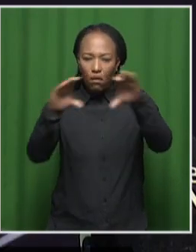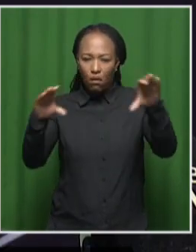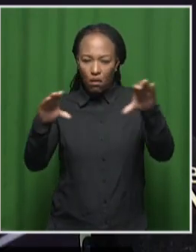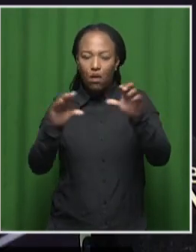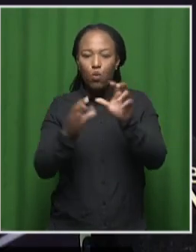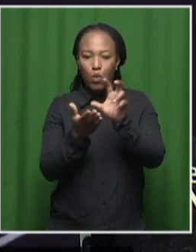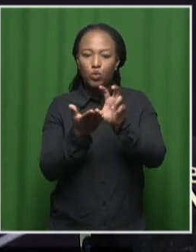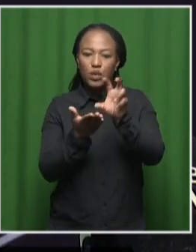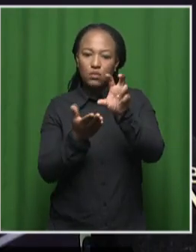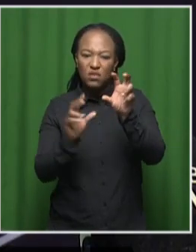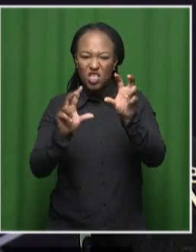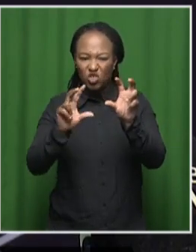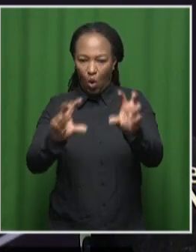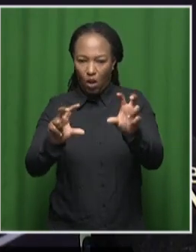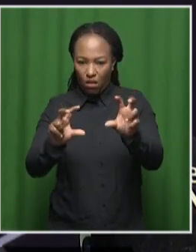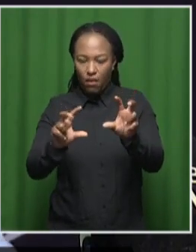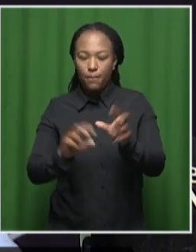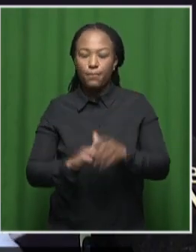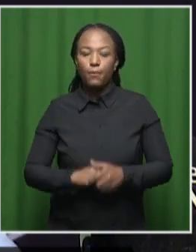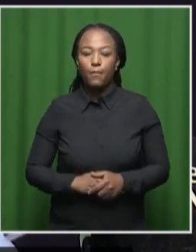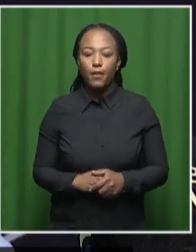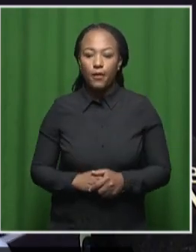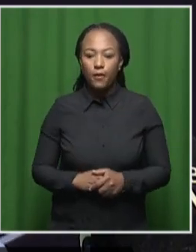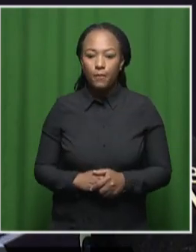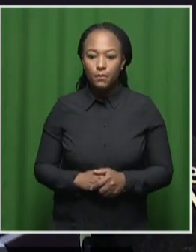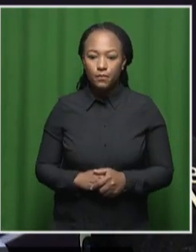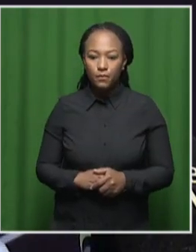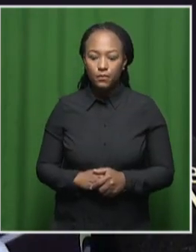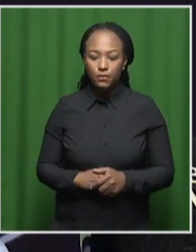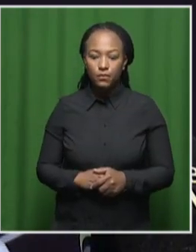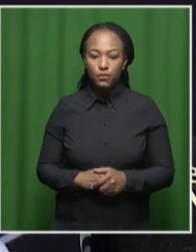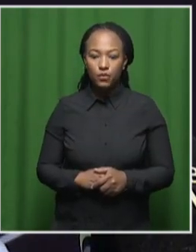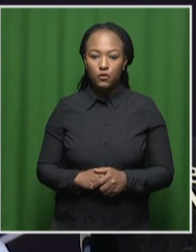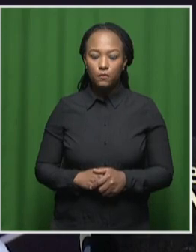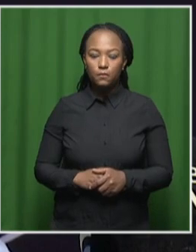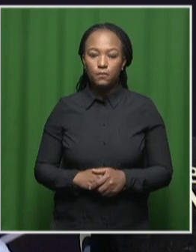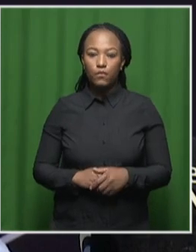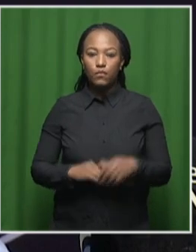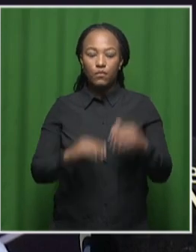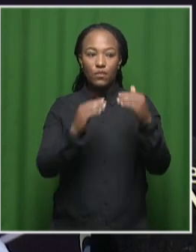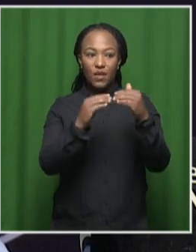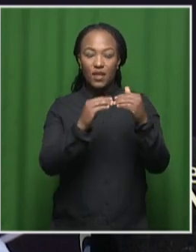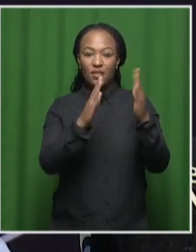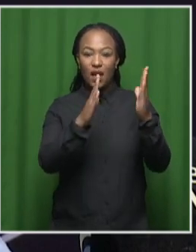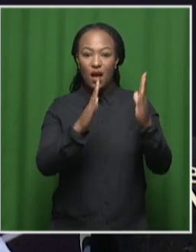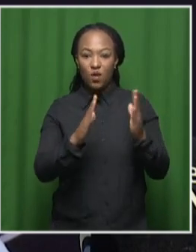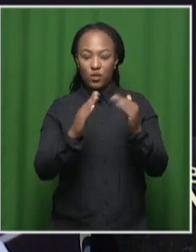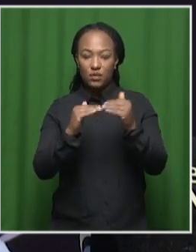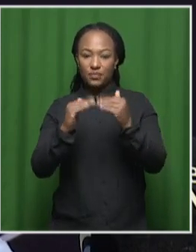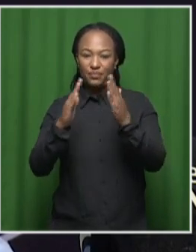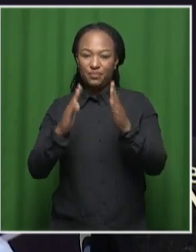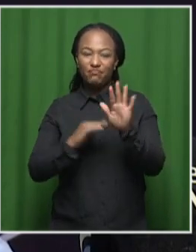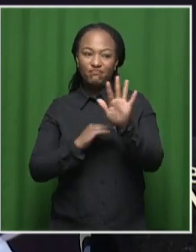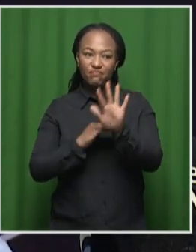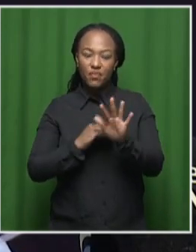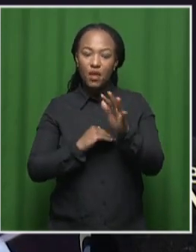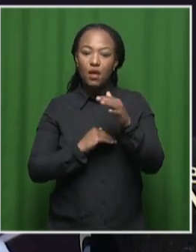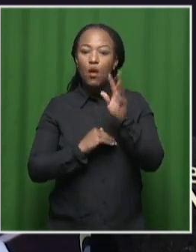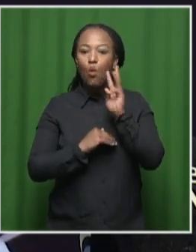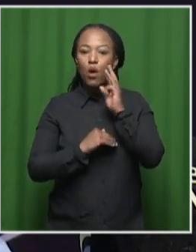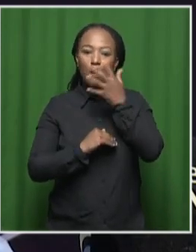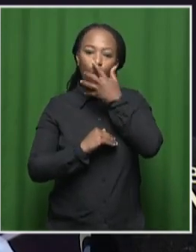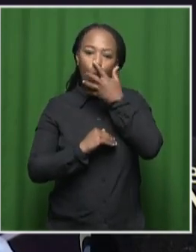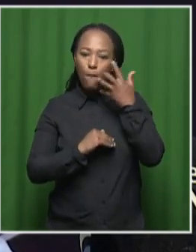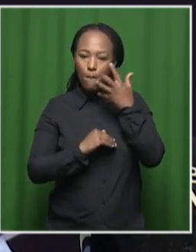Ladies and gentlemen, you will appreciate that in an average household, water heating contributes over 20% of the total